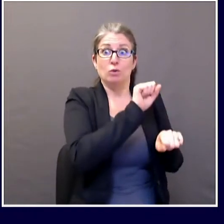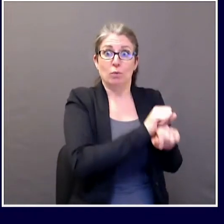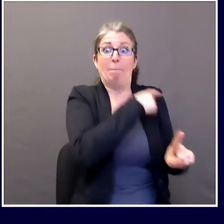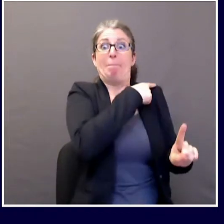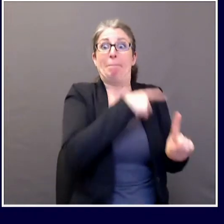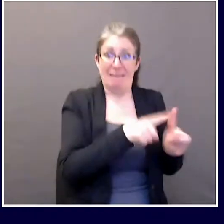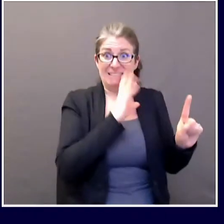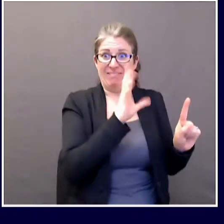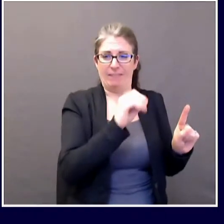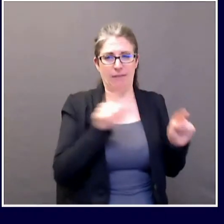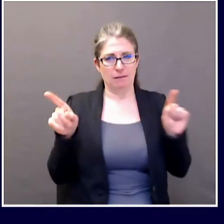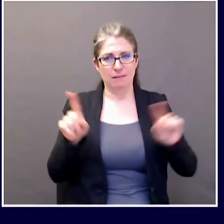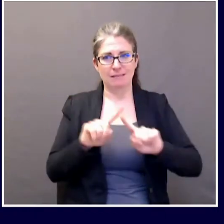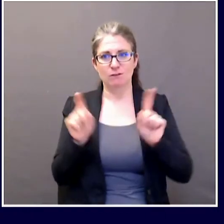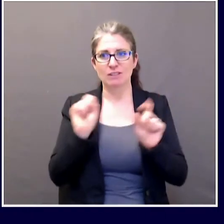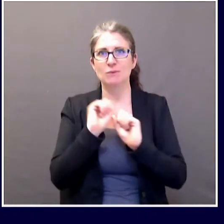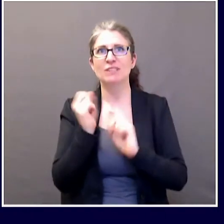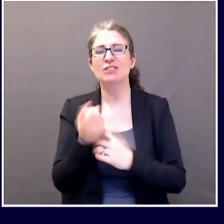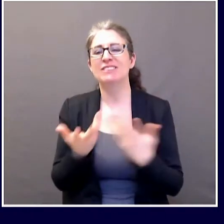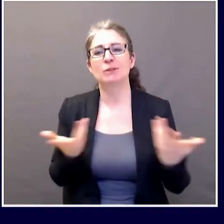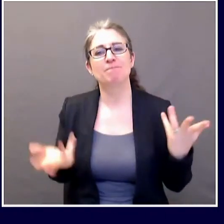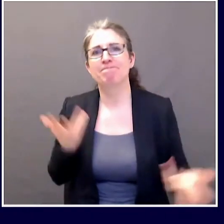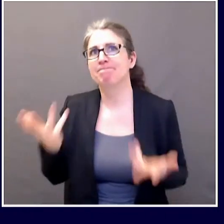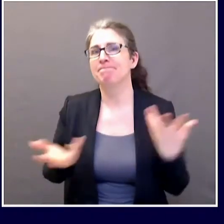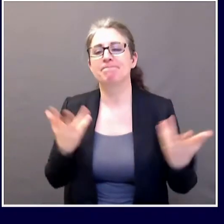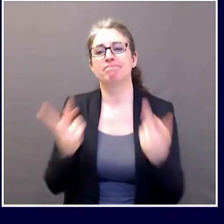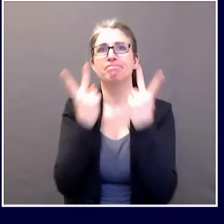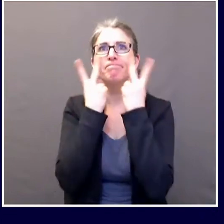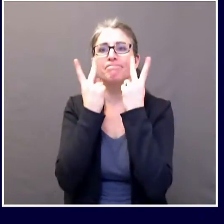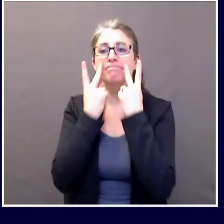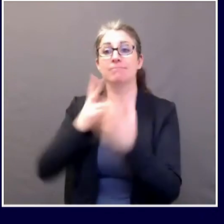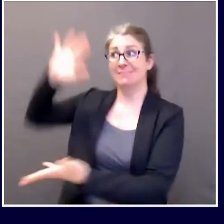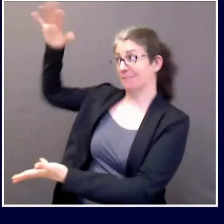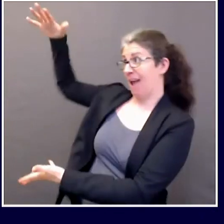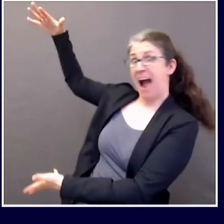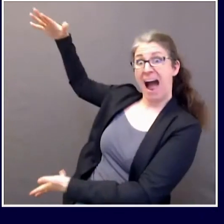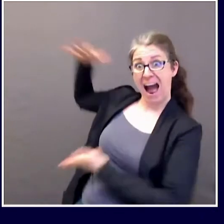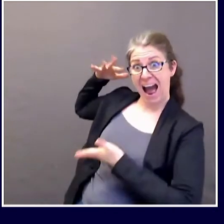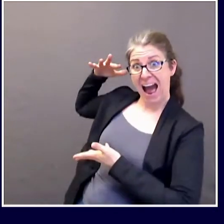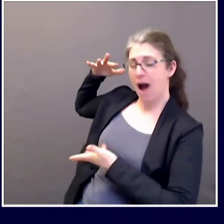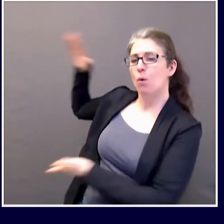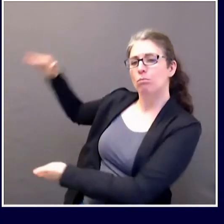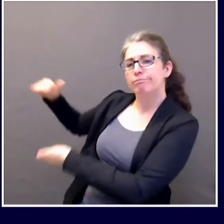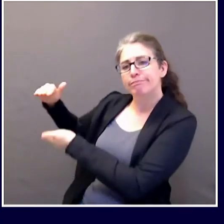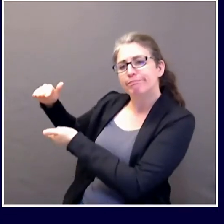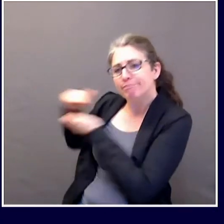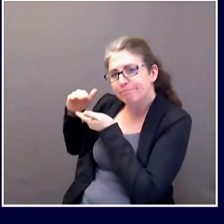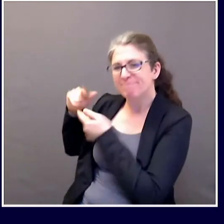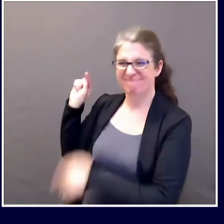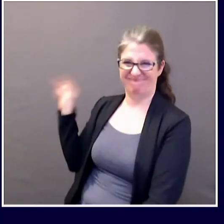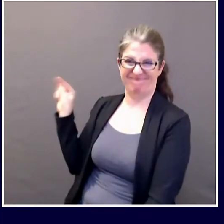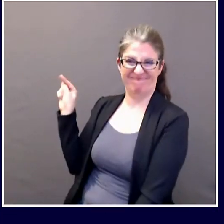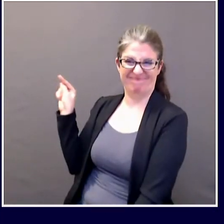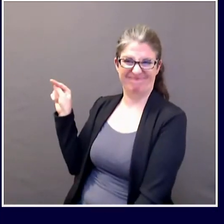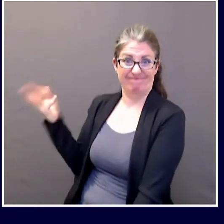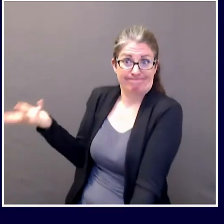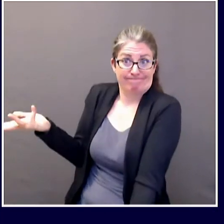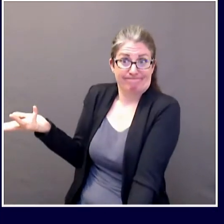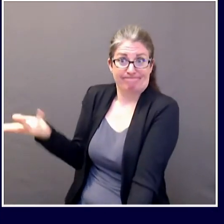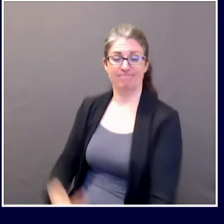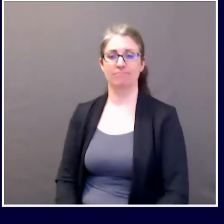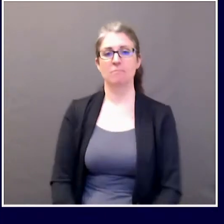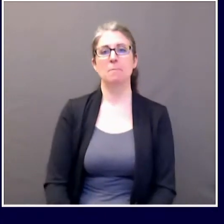Okay, and then one of my broader topics is just kind of stepping back for a second about the strategy